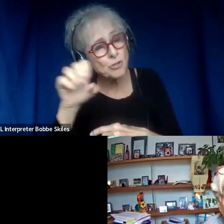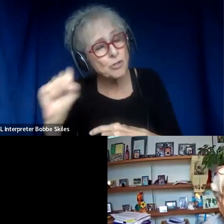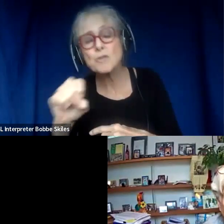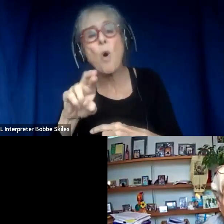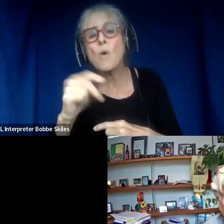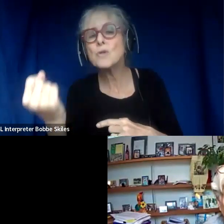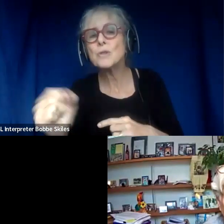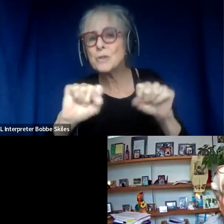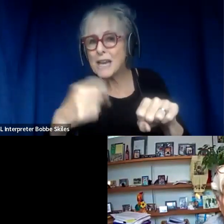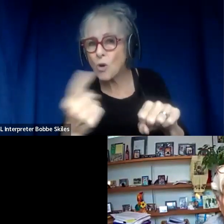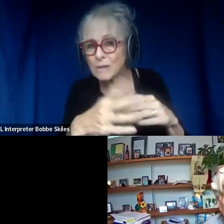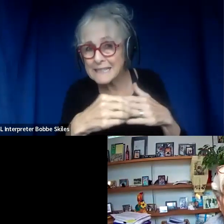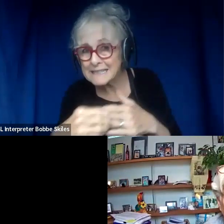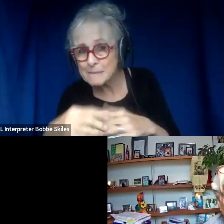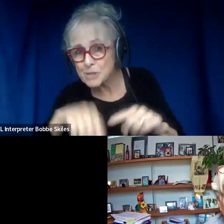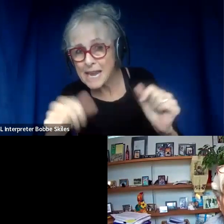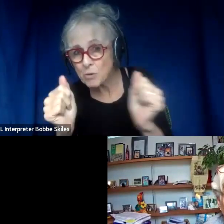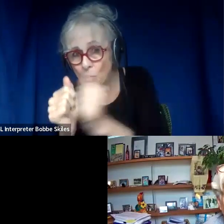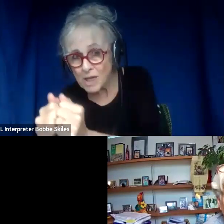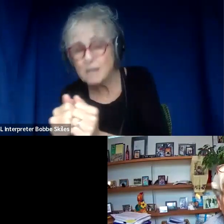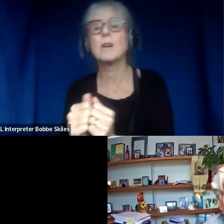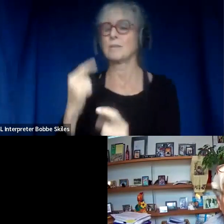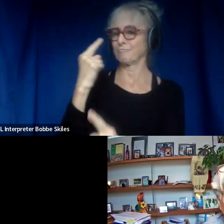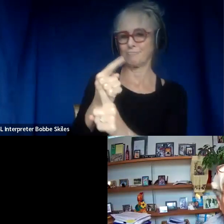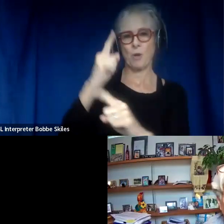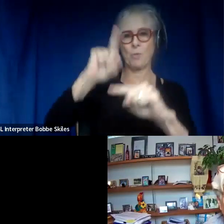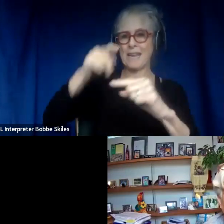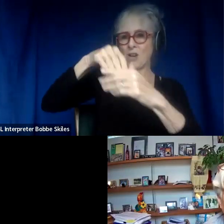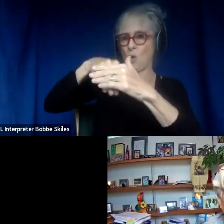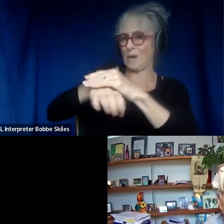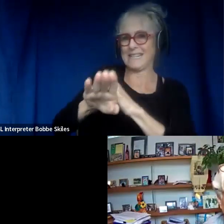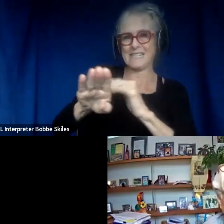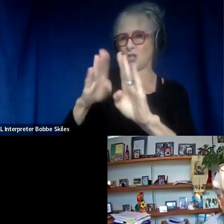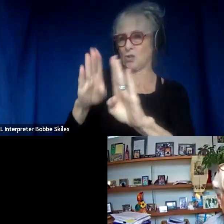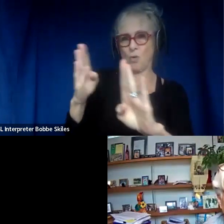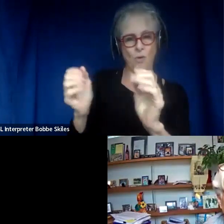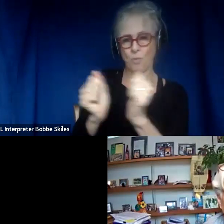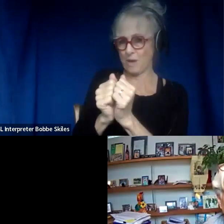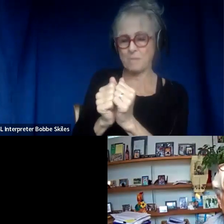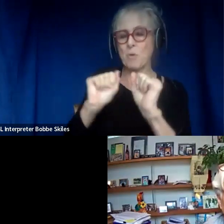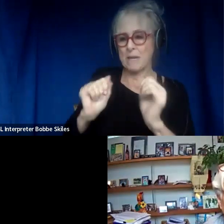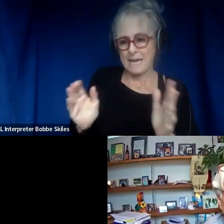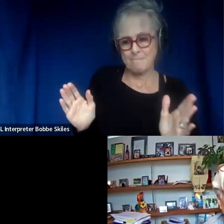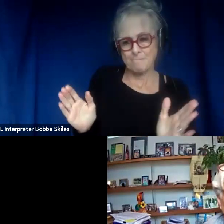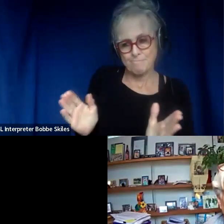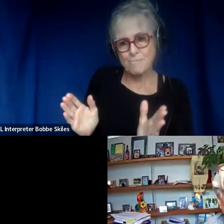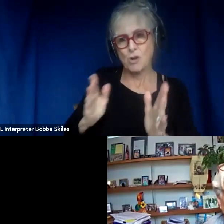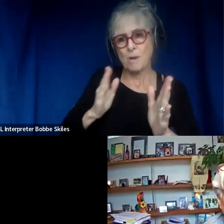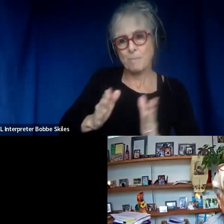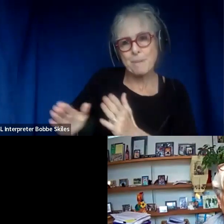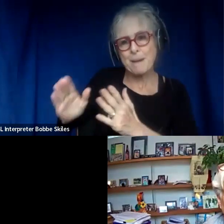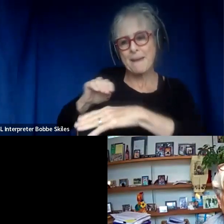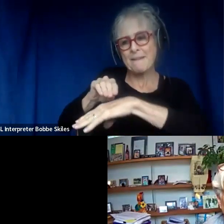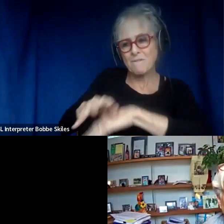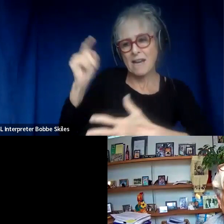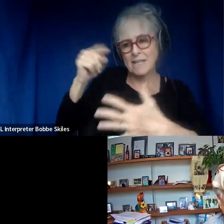with them? Correct. We can't enter the door, cross the door with them. So we can prep them all they can, give our advice. Here's